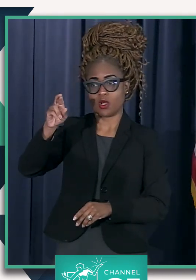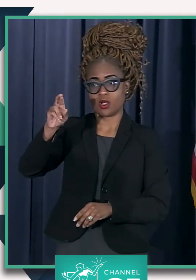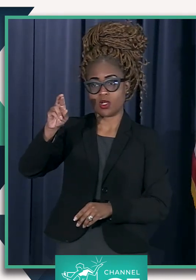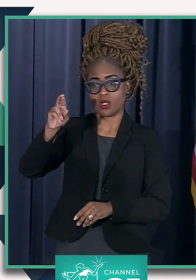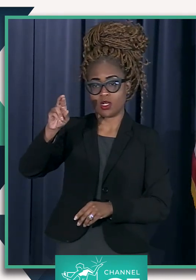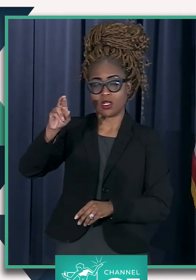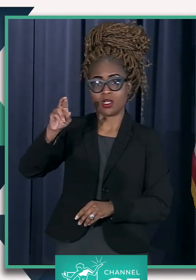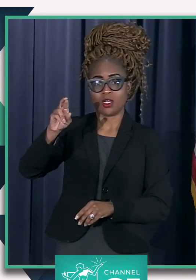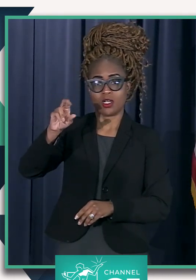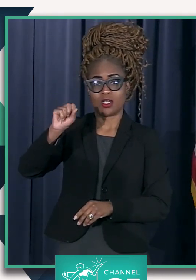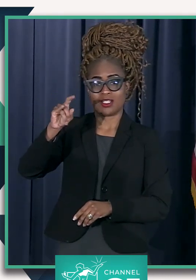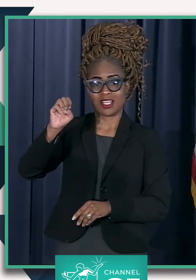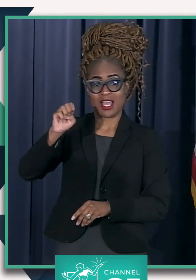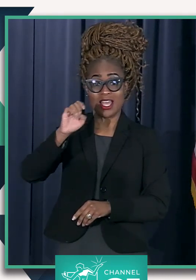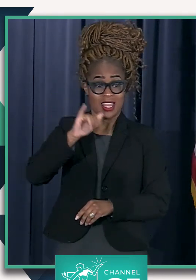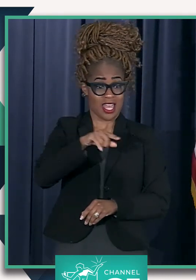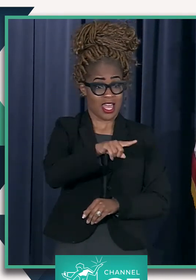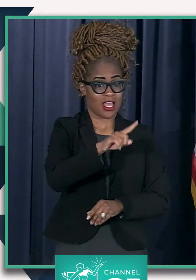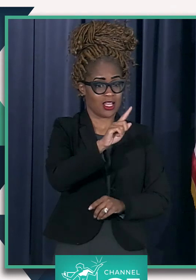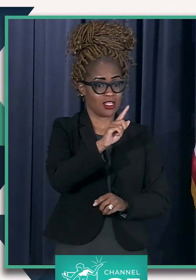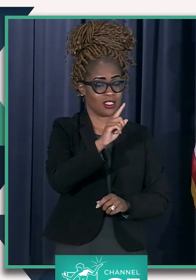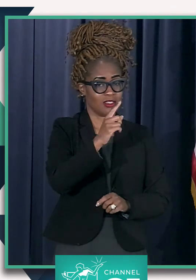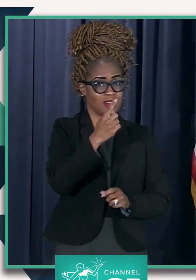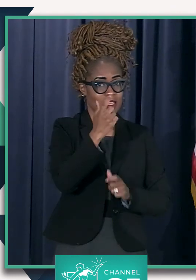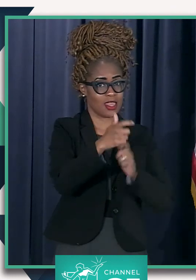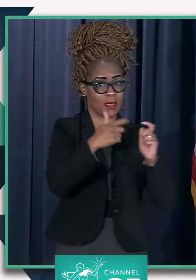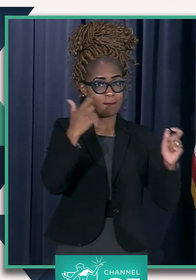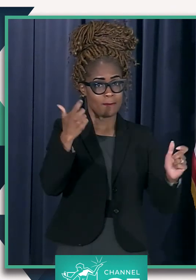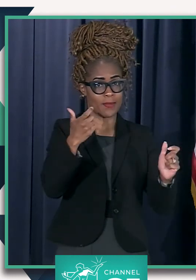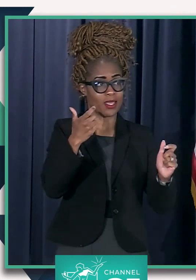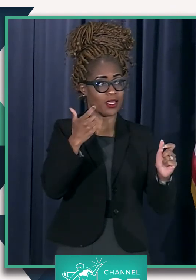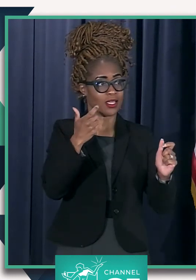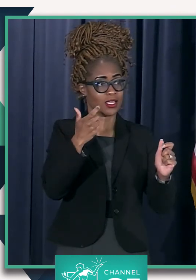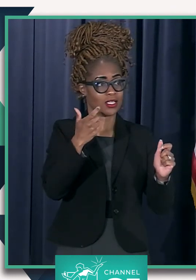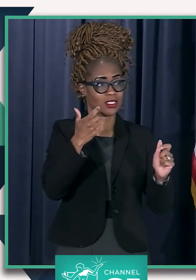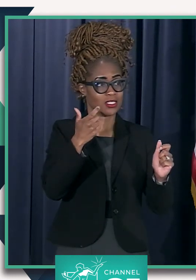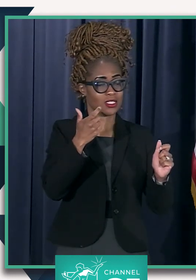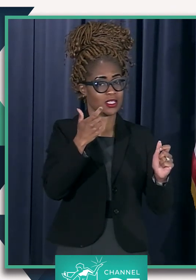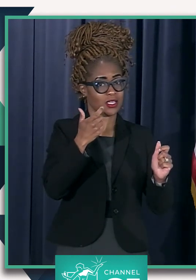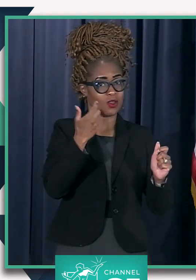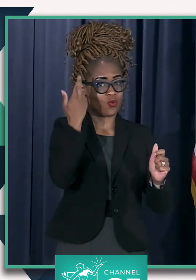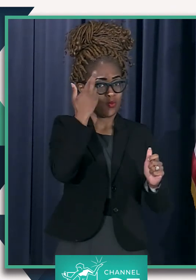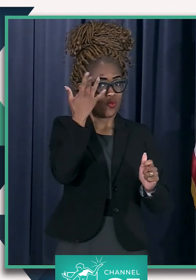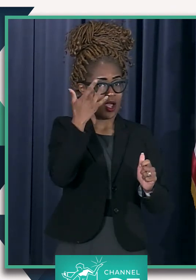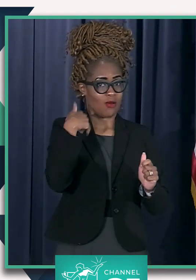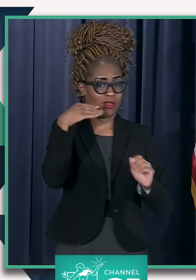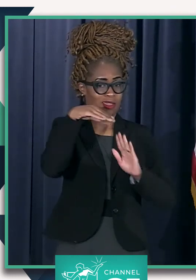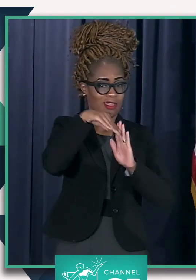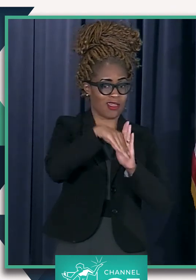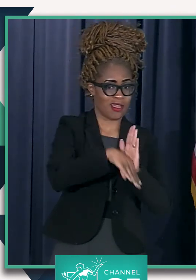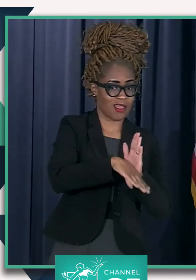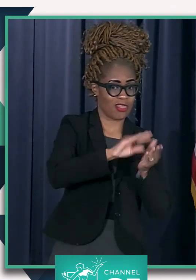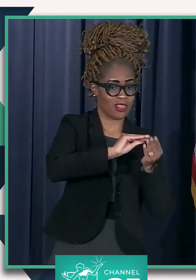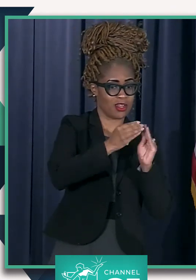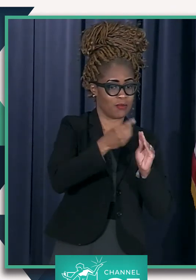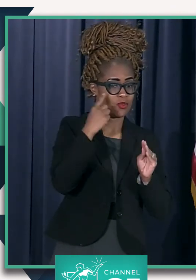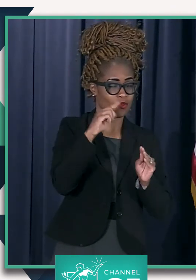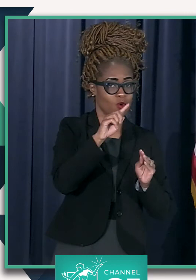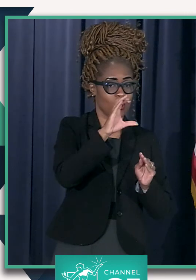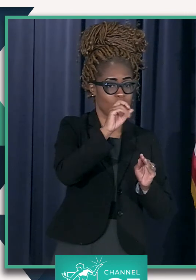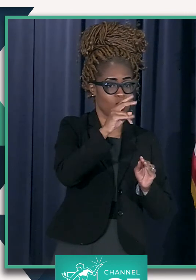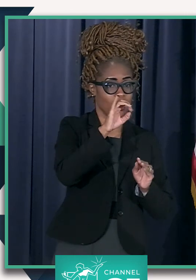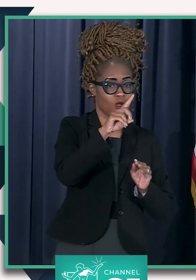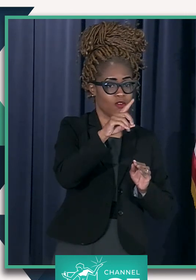testing center was without a doubt the single biggest factor in driving down COVID last March. And the person who made it responsible is here today. It's